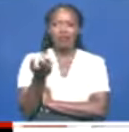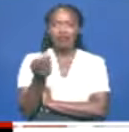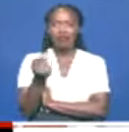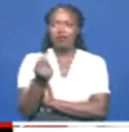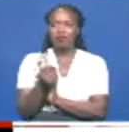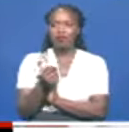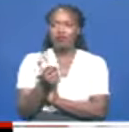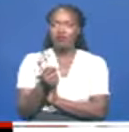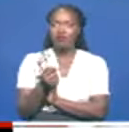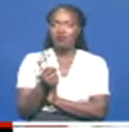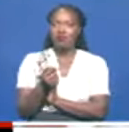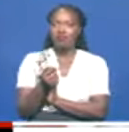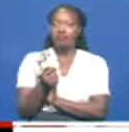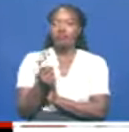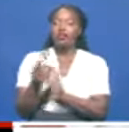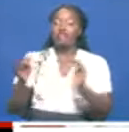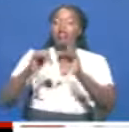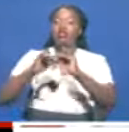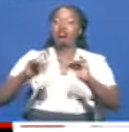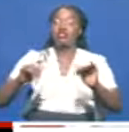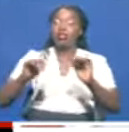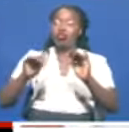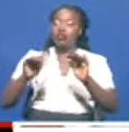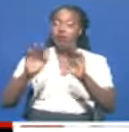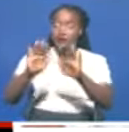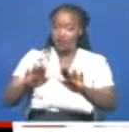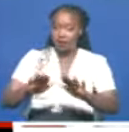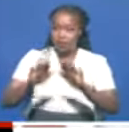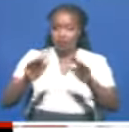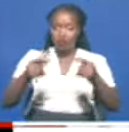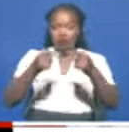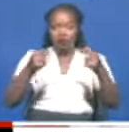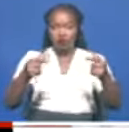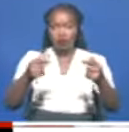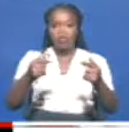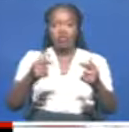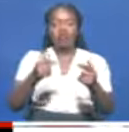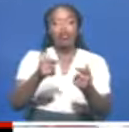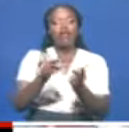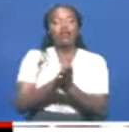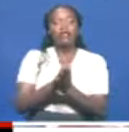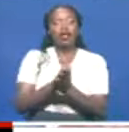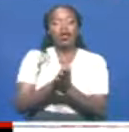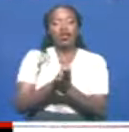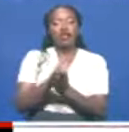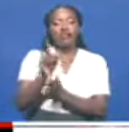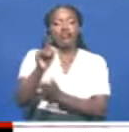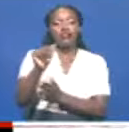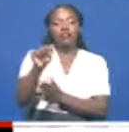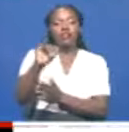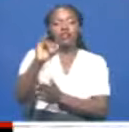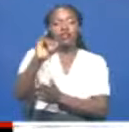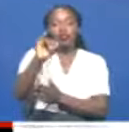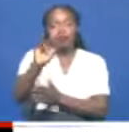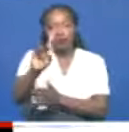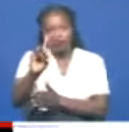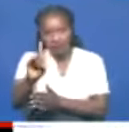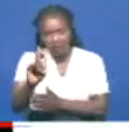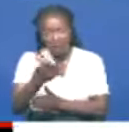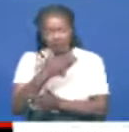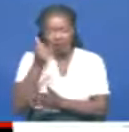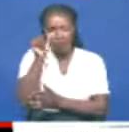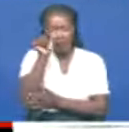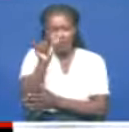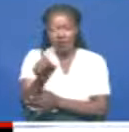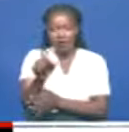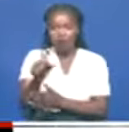Speaking at a separate rally in Kimana, his political opponent, Dr. David Olenkedianye, insisted that he's best suited to fill